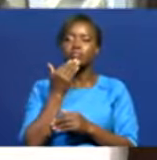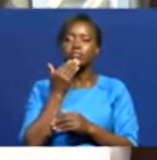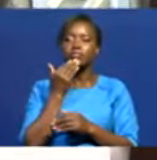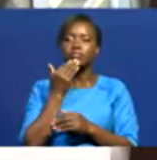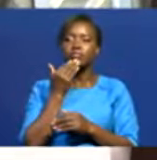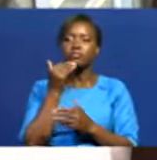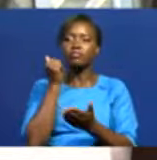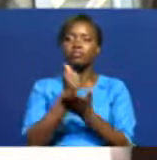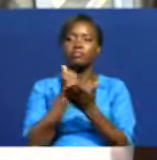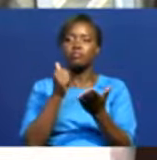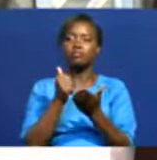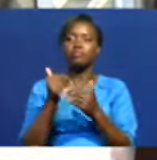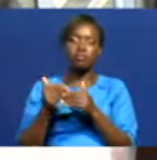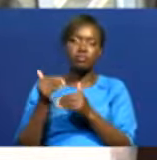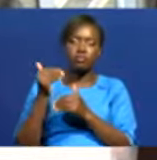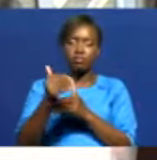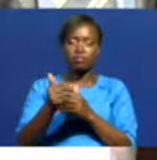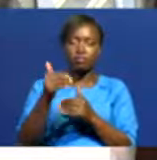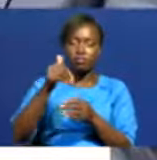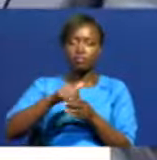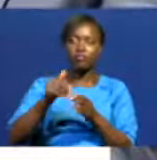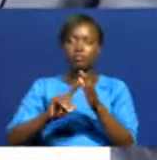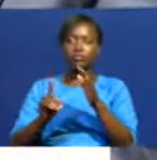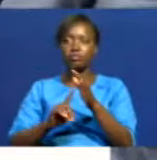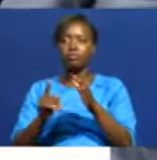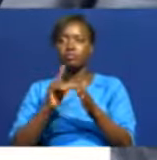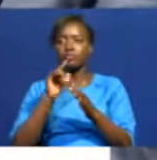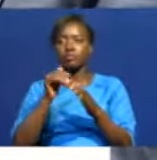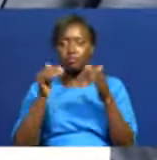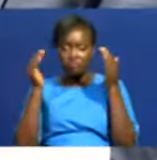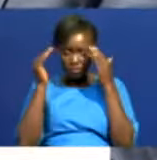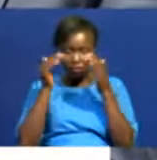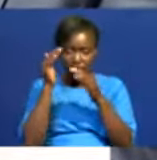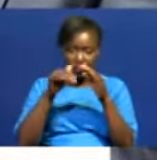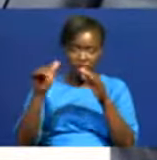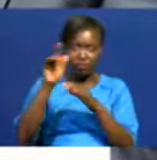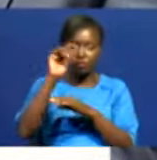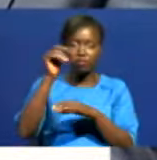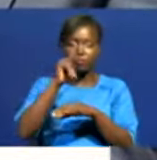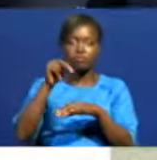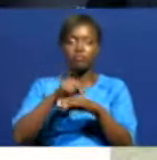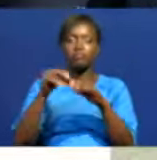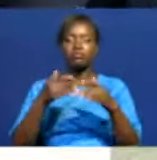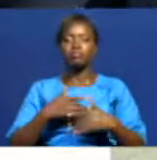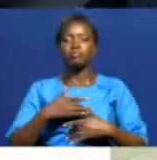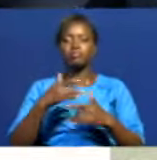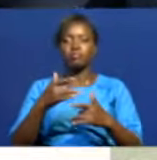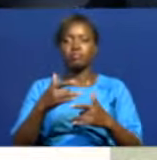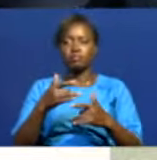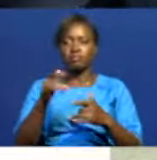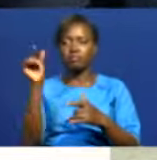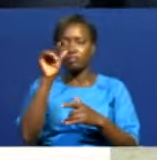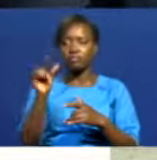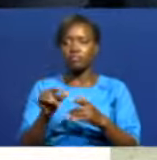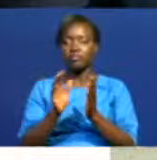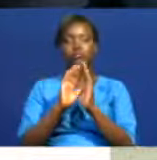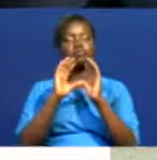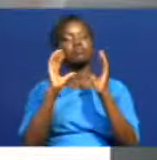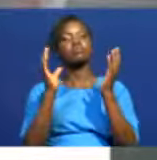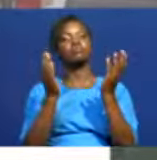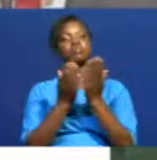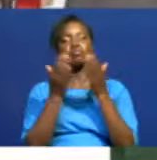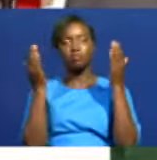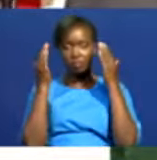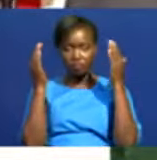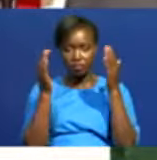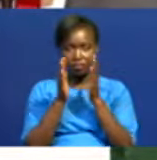whose office has been expanded to include the ministry, says he's keen to advance Kenya's national interests regionally and globally with a key